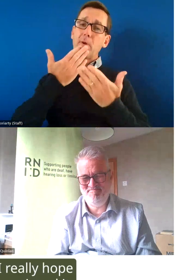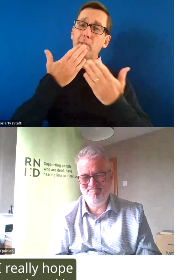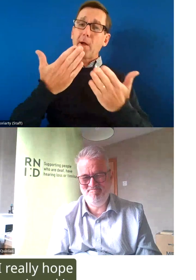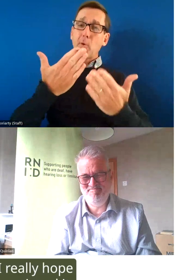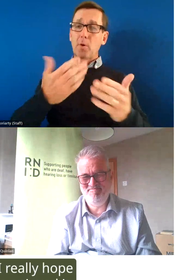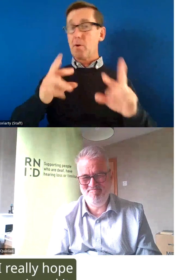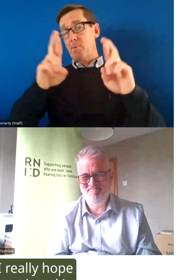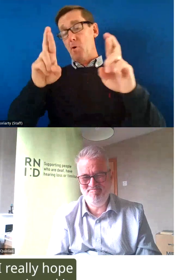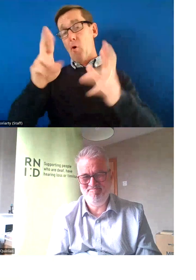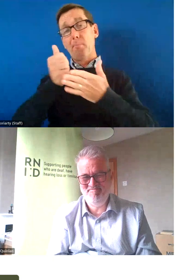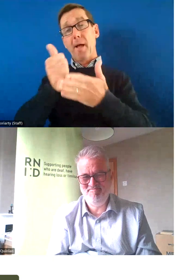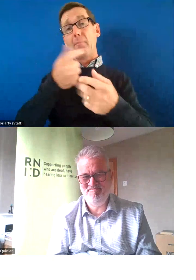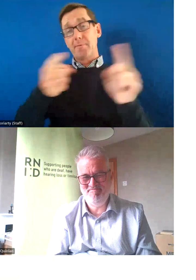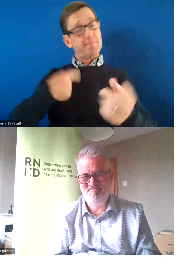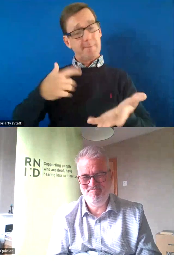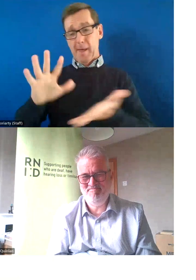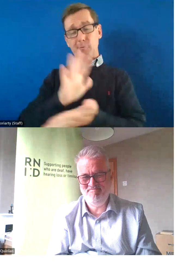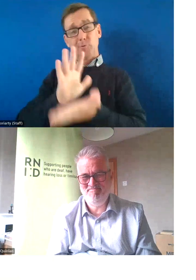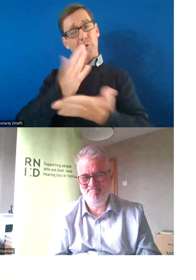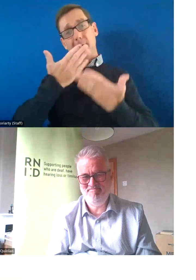hope it's helpful and I've enjoyed it. Thank you.